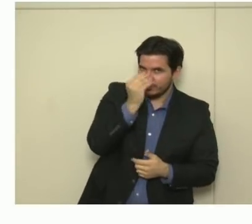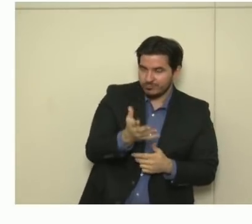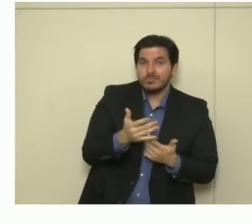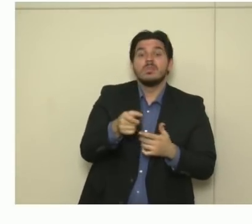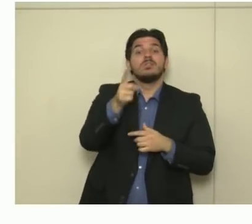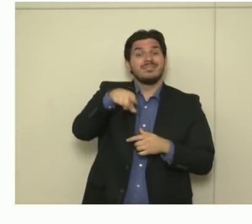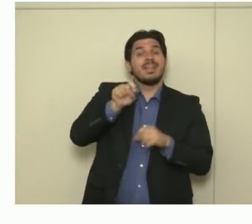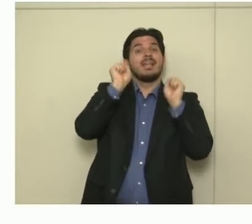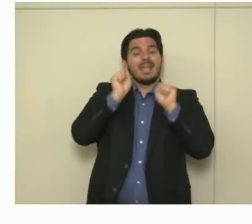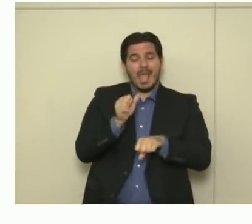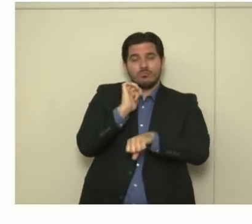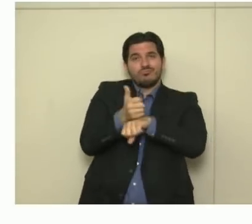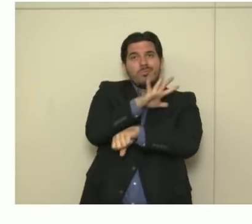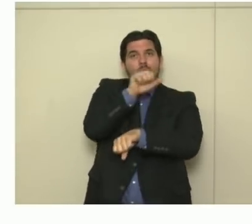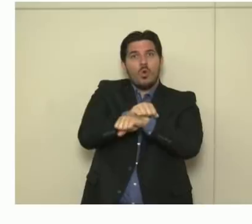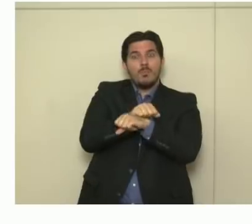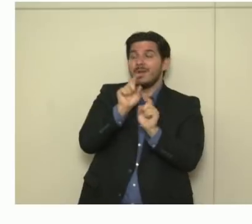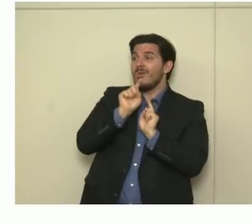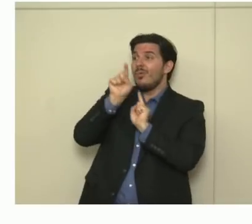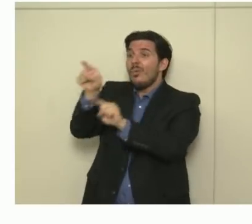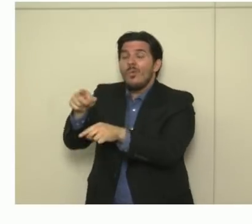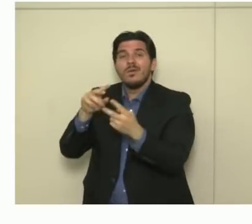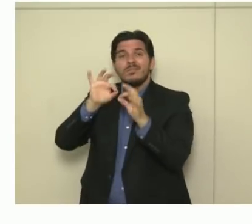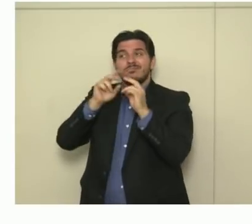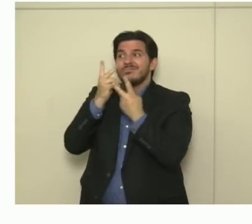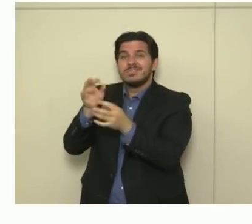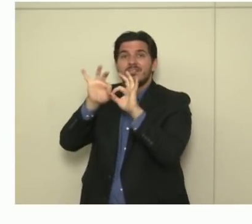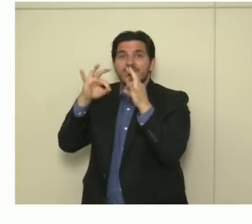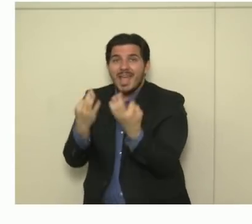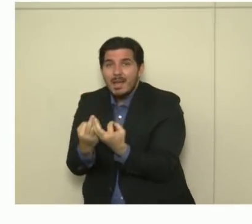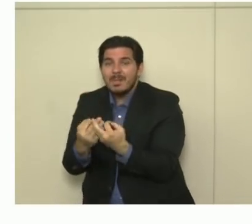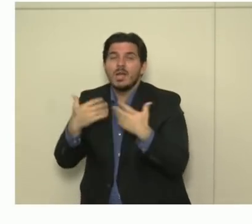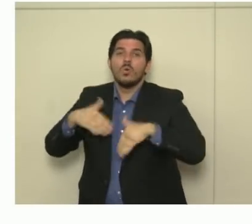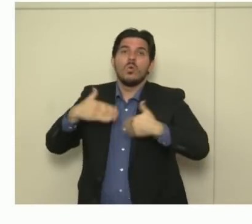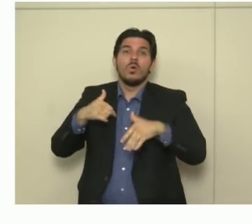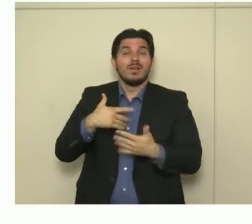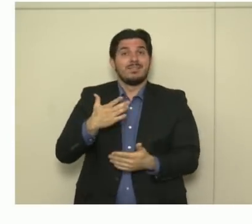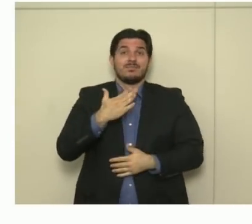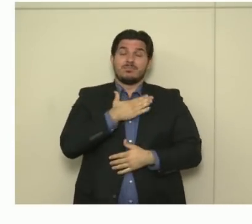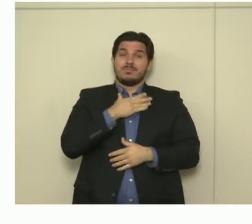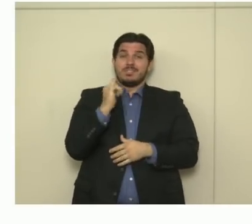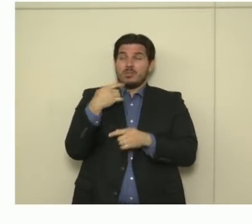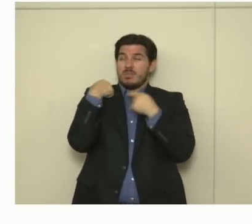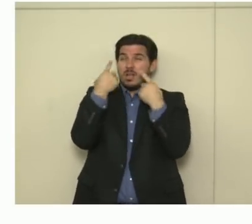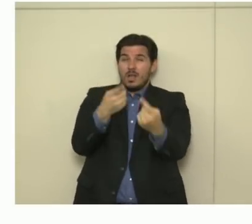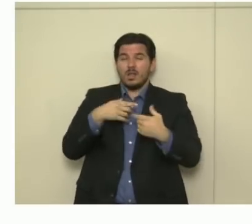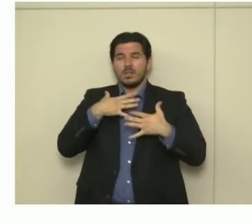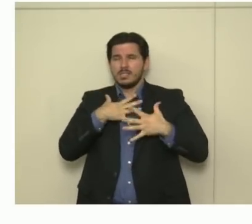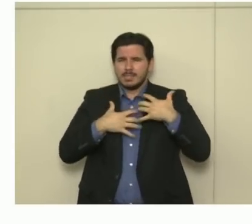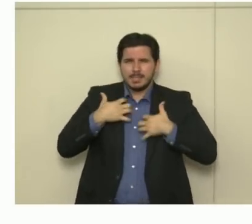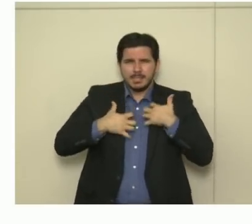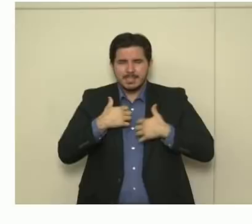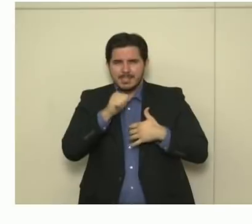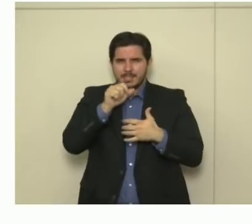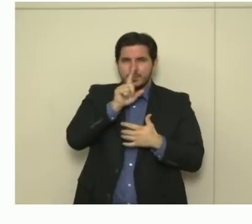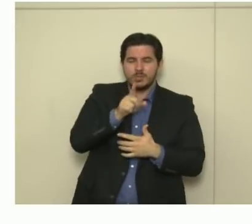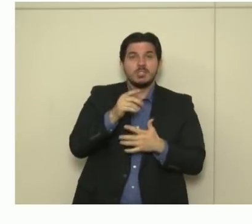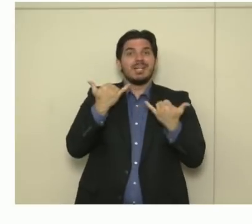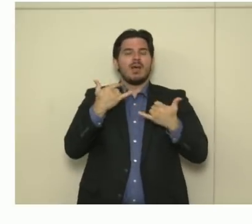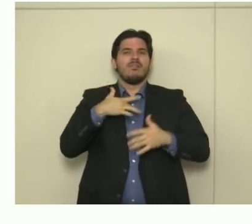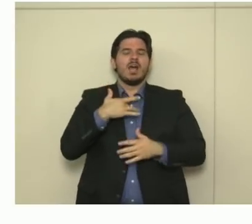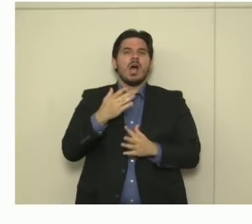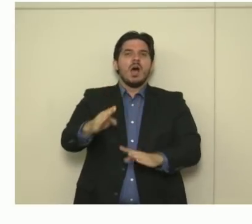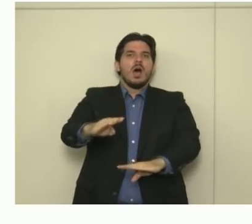homes. You can visit your loved ones. Probably one of the most satisfying parts of my job since I've been doing this COVID